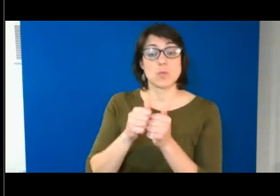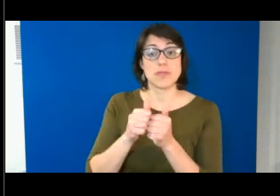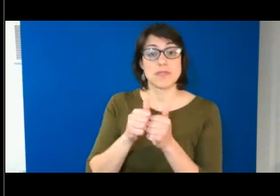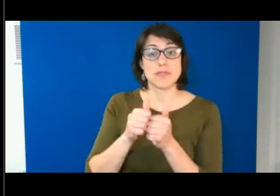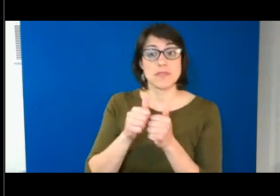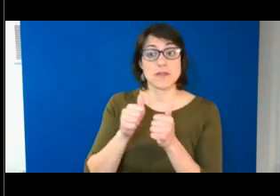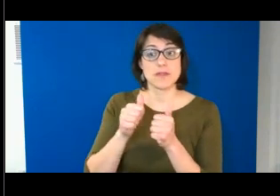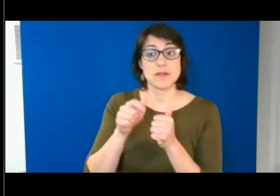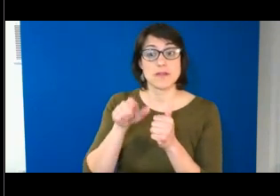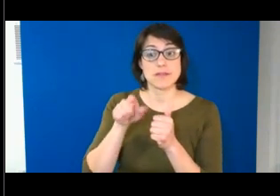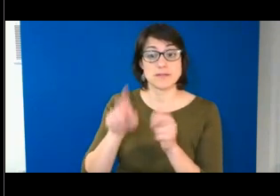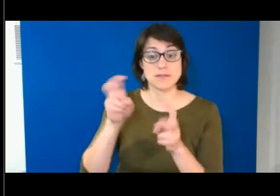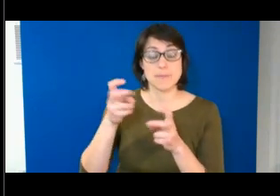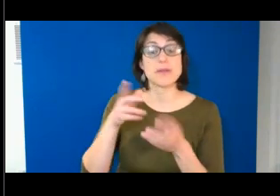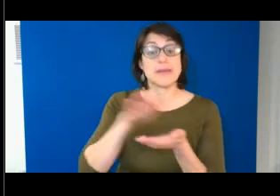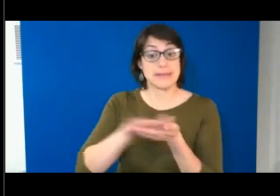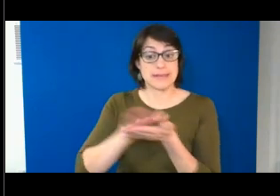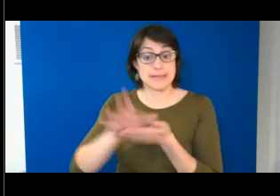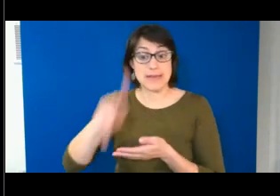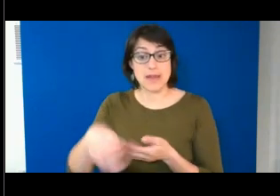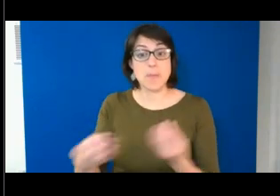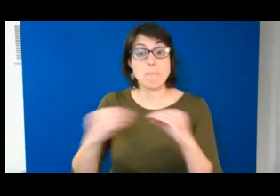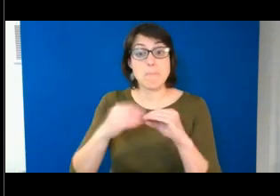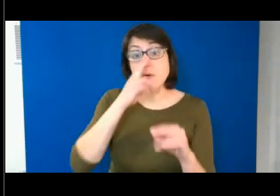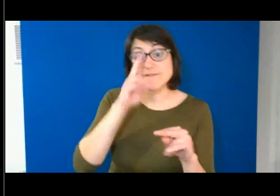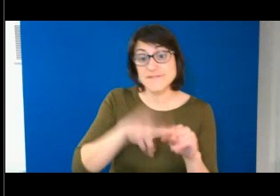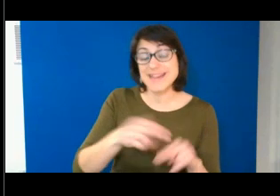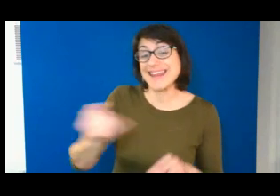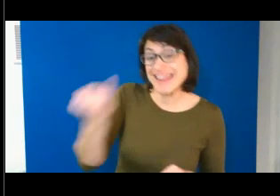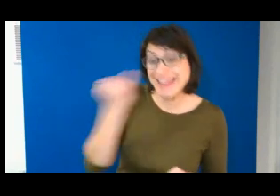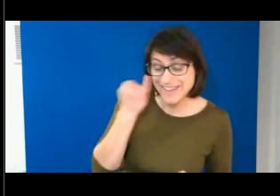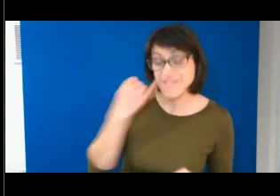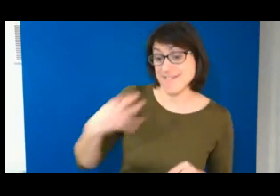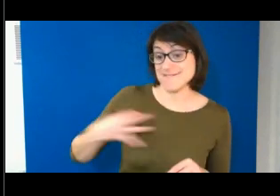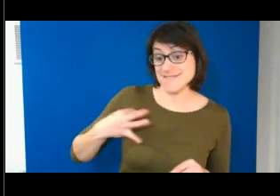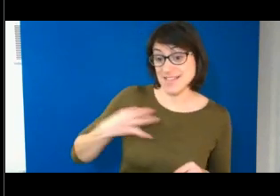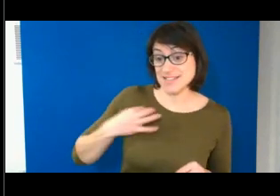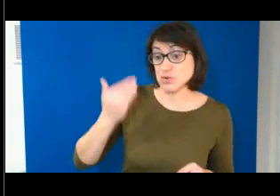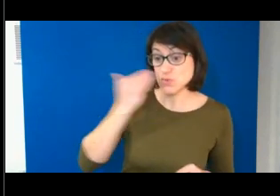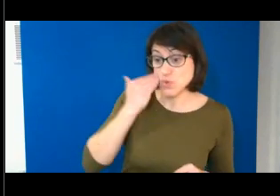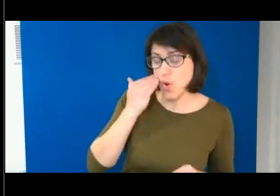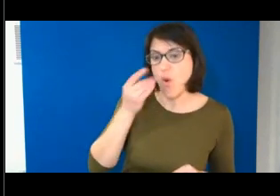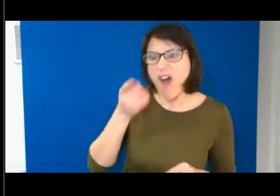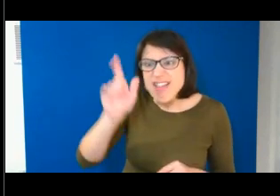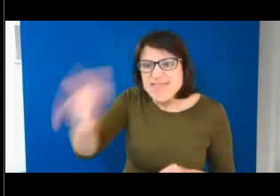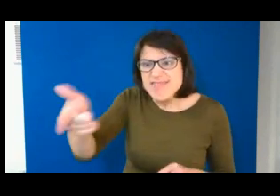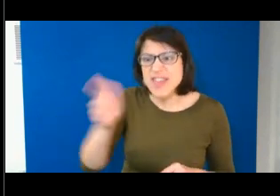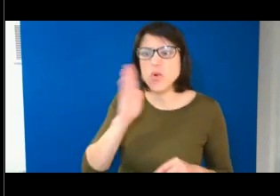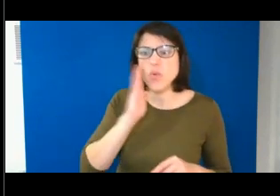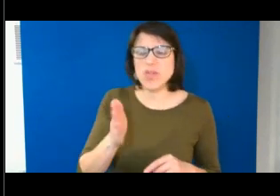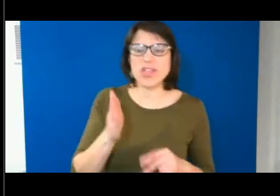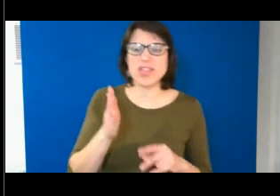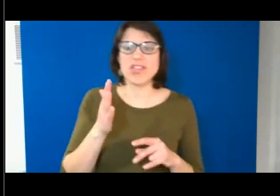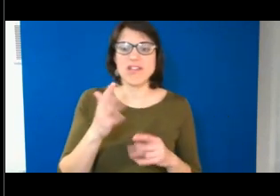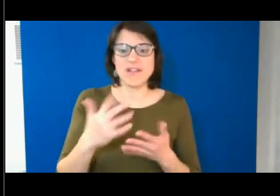tell the volunteers that we're going to use all that trash later and take pictures of it and study it to train a model.